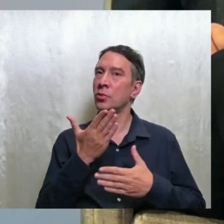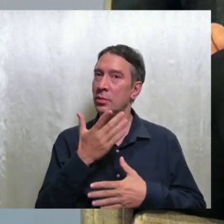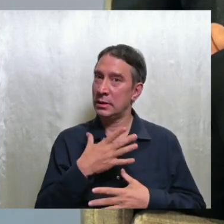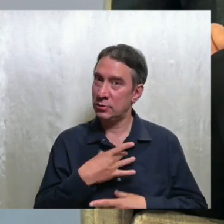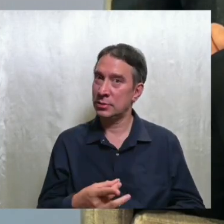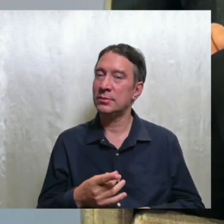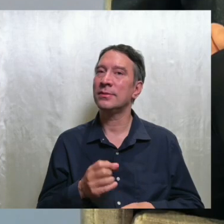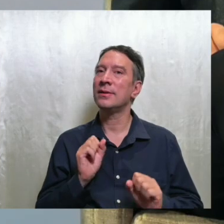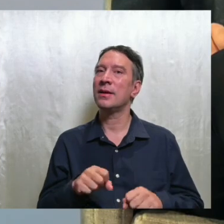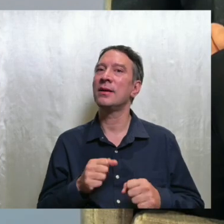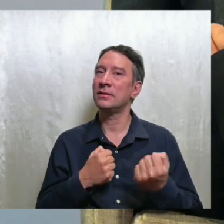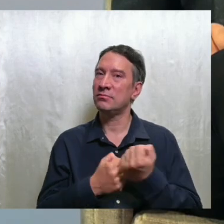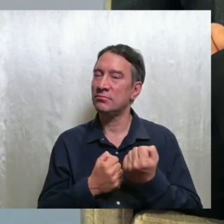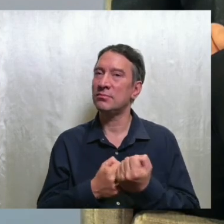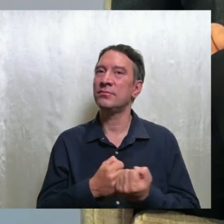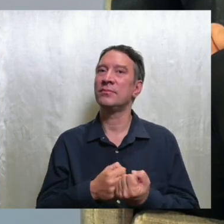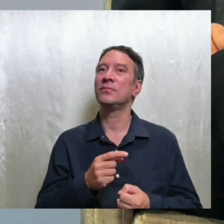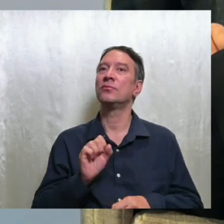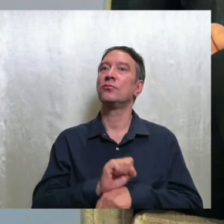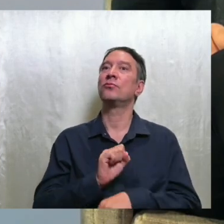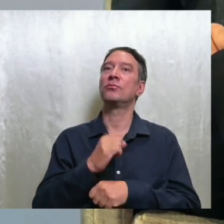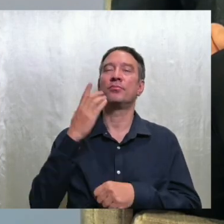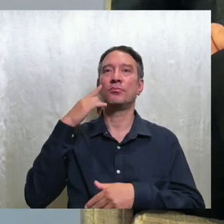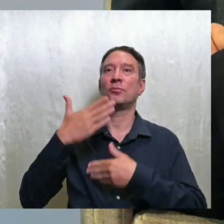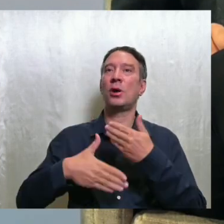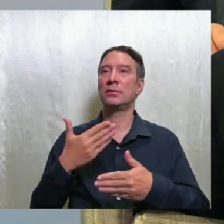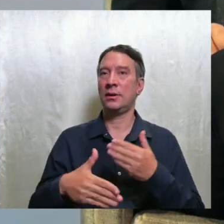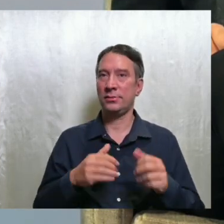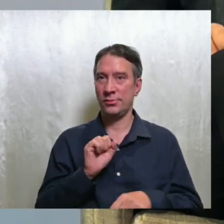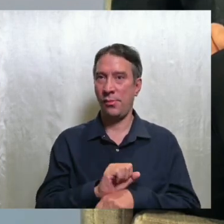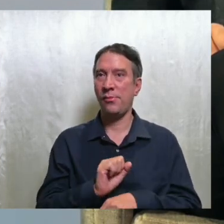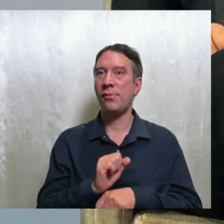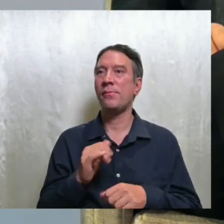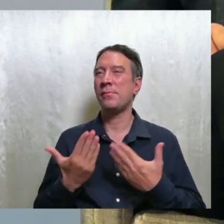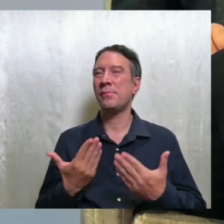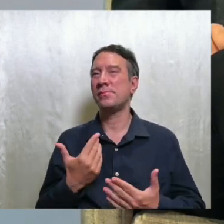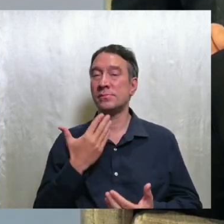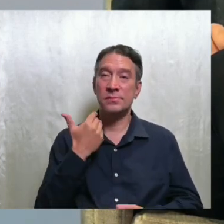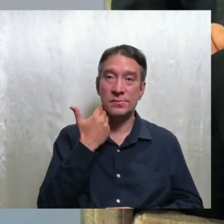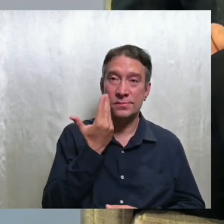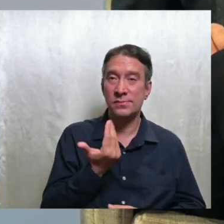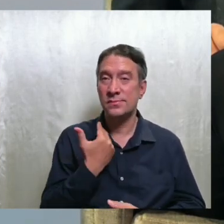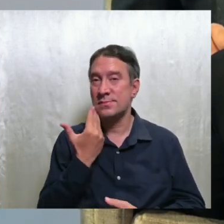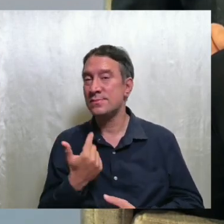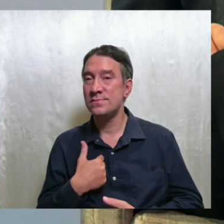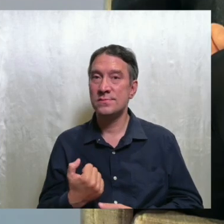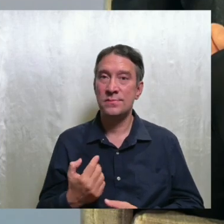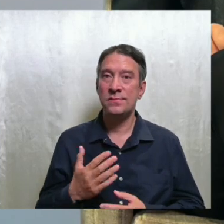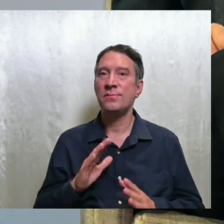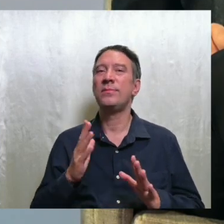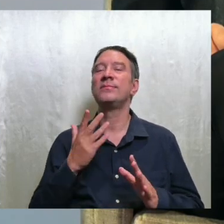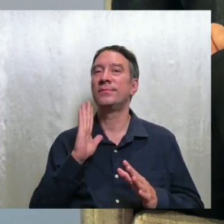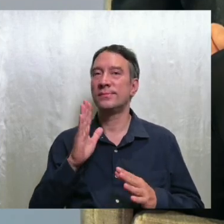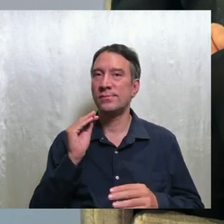open classroom or reaching out their teachers, right, just because they're shy. They feel that this is not a worthy enough question. So